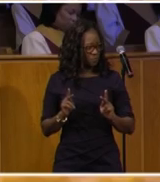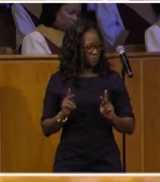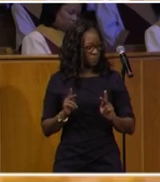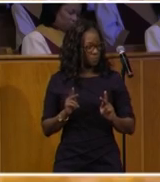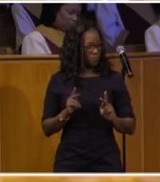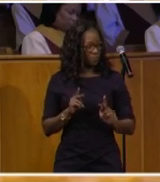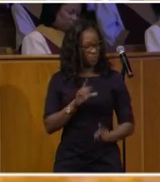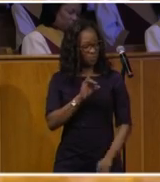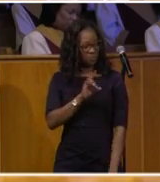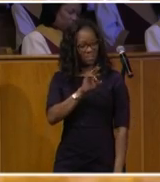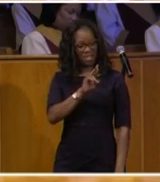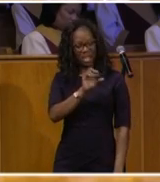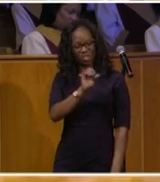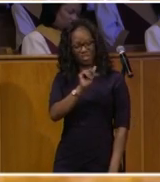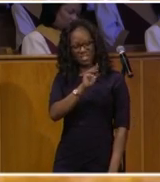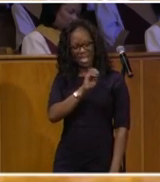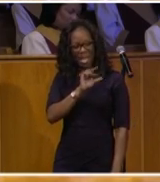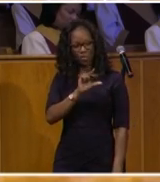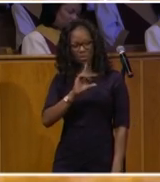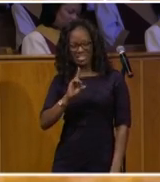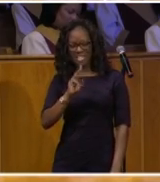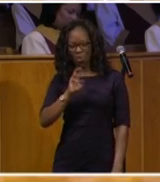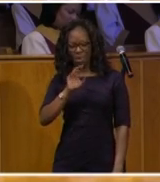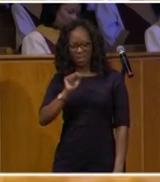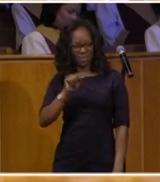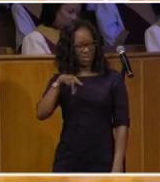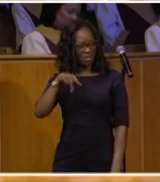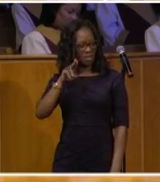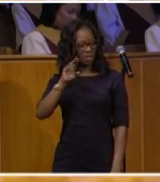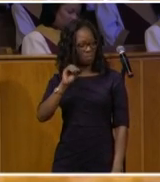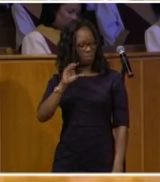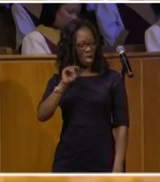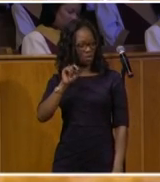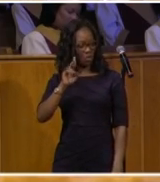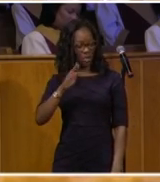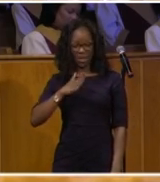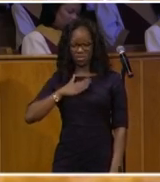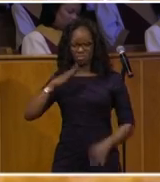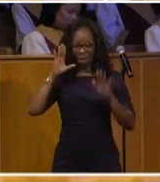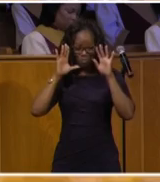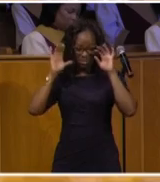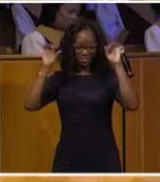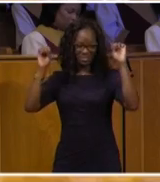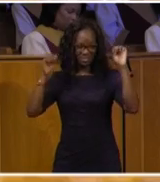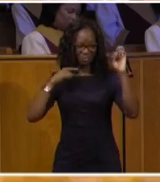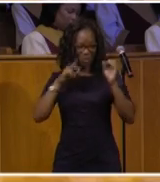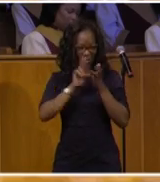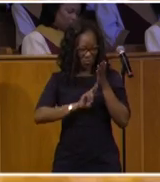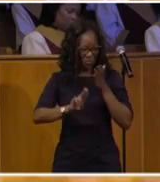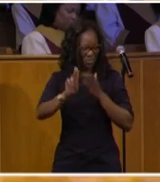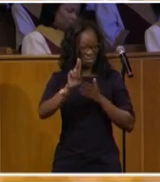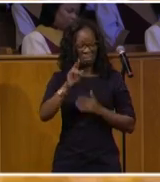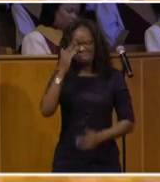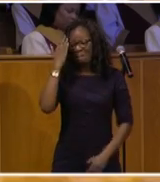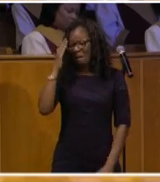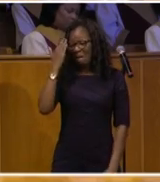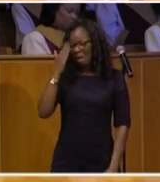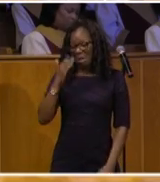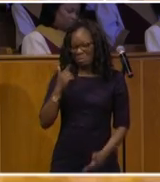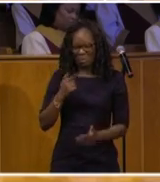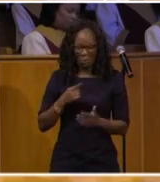Dr. Samuel DeWitt Proctor was my president. And I don't know what I